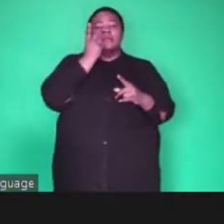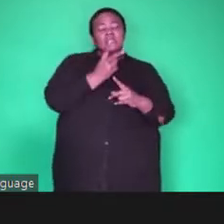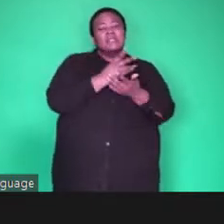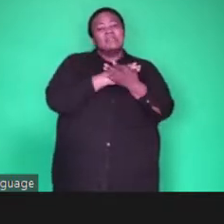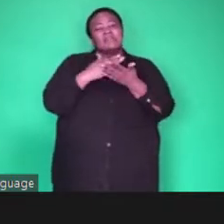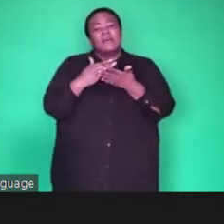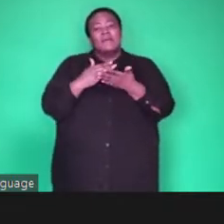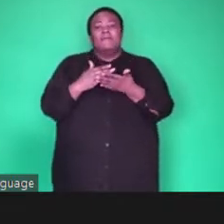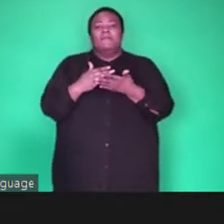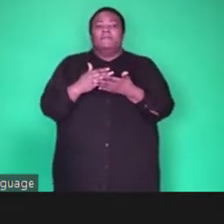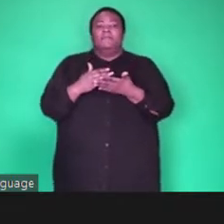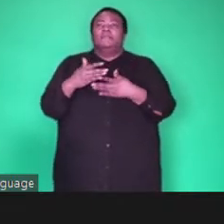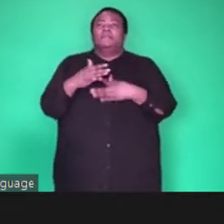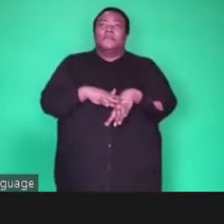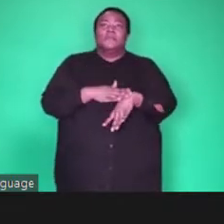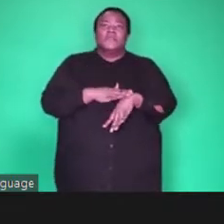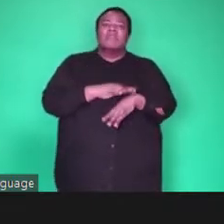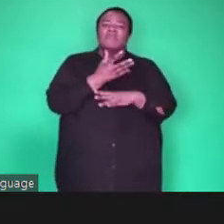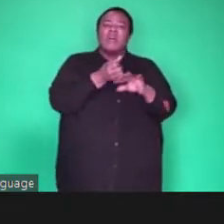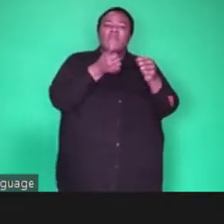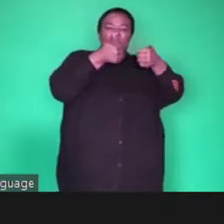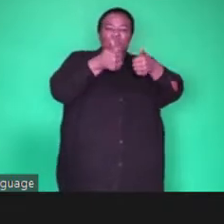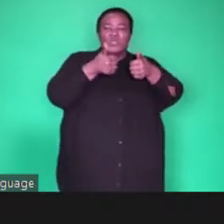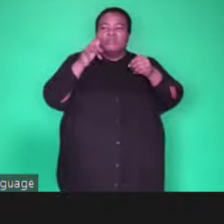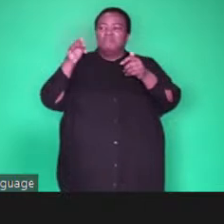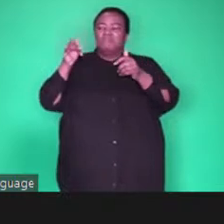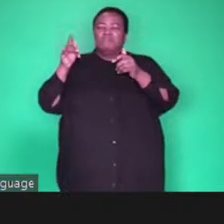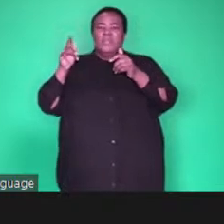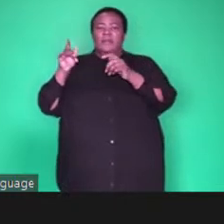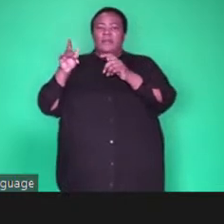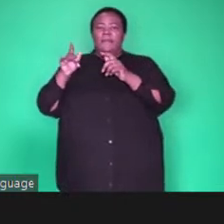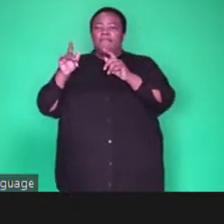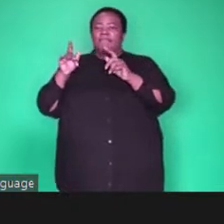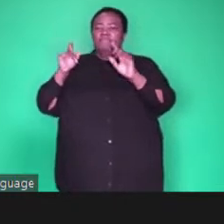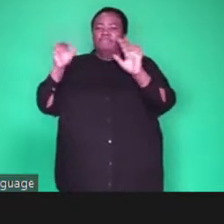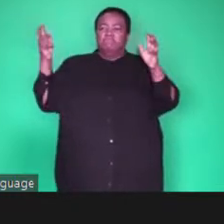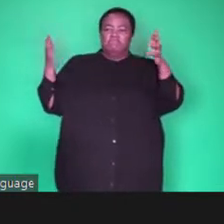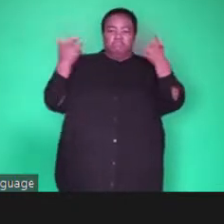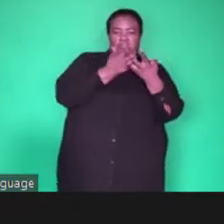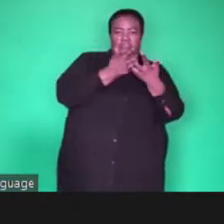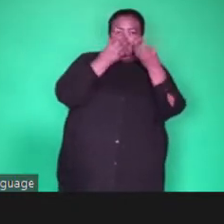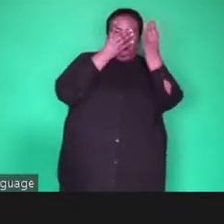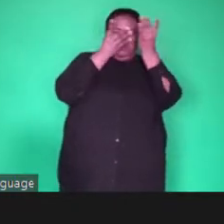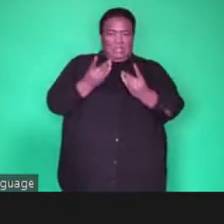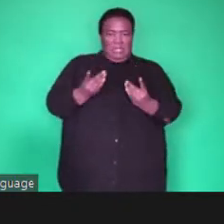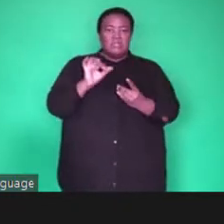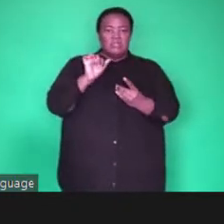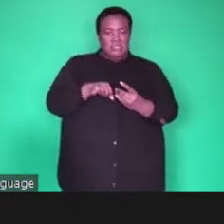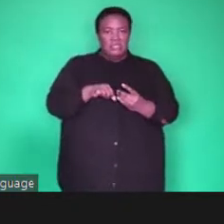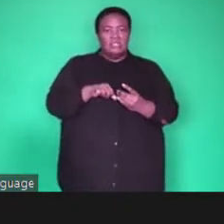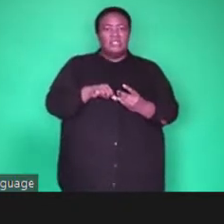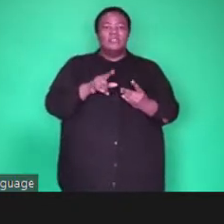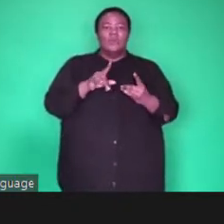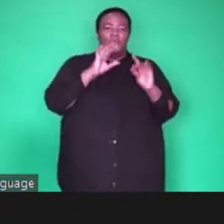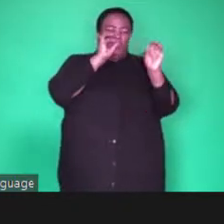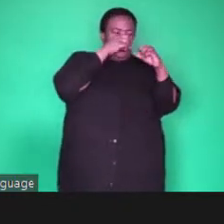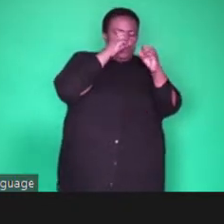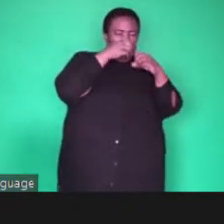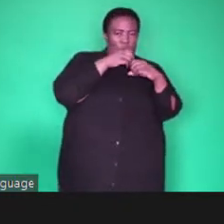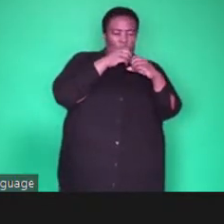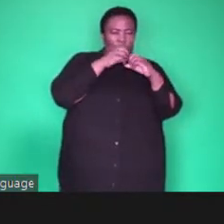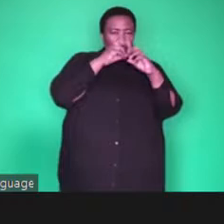pretty good correlation, or at least these trends are quite similar between the Google searches